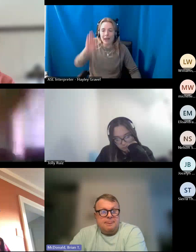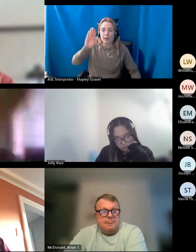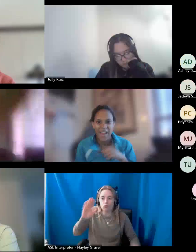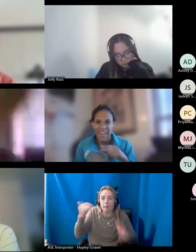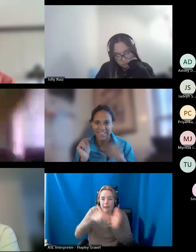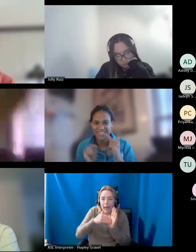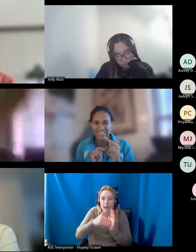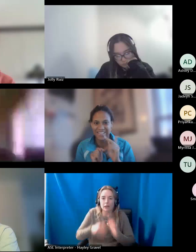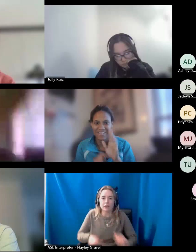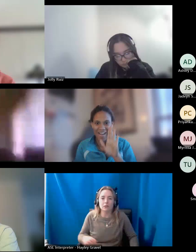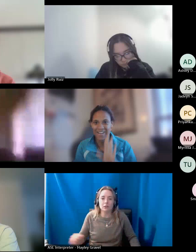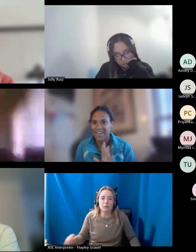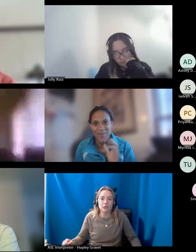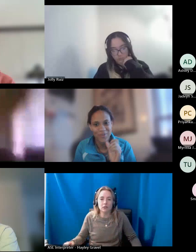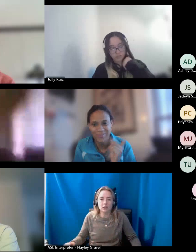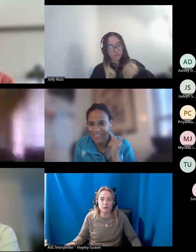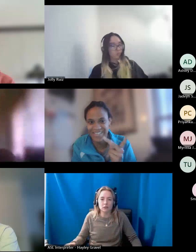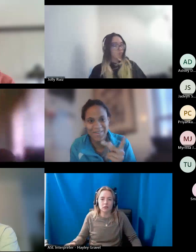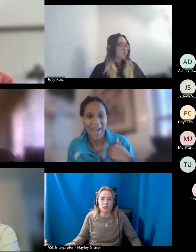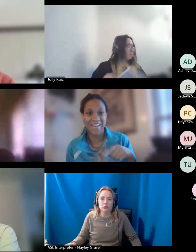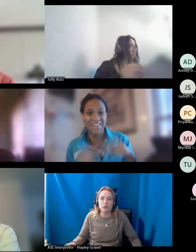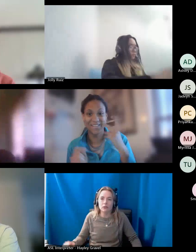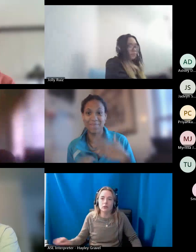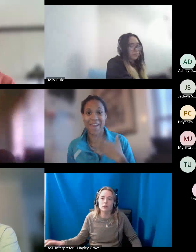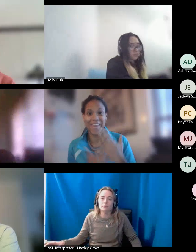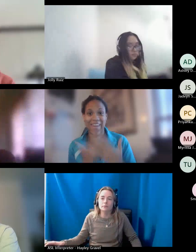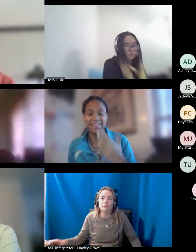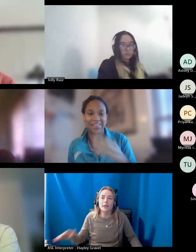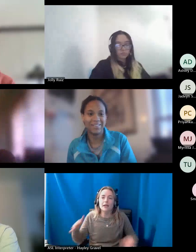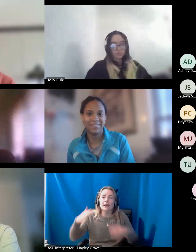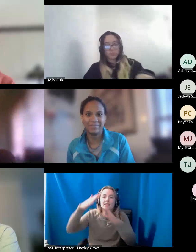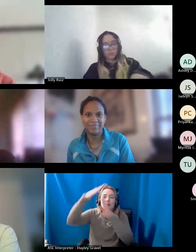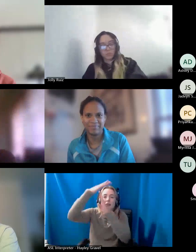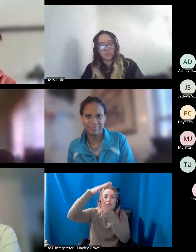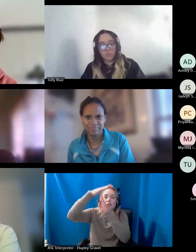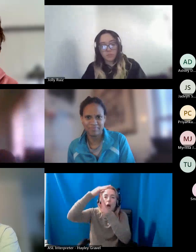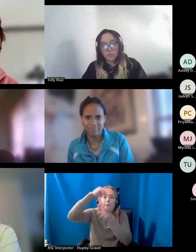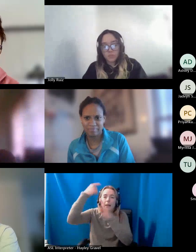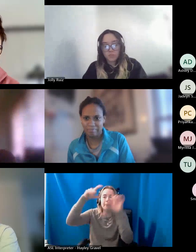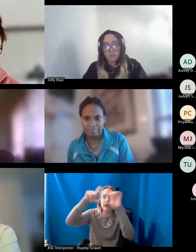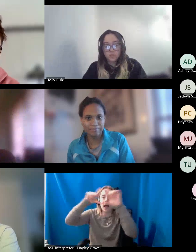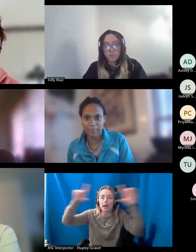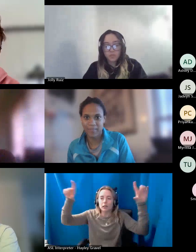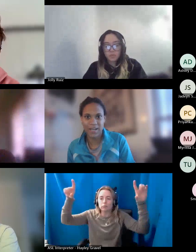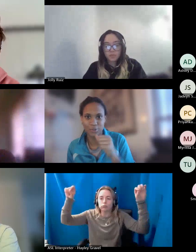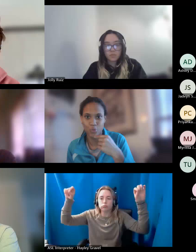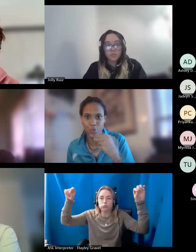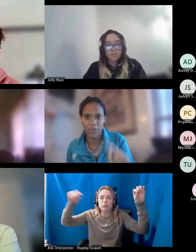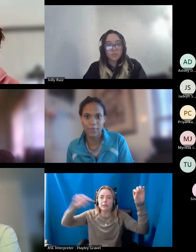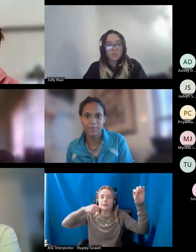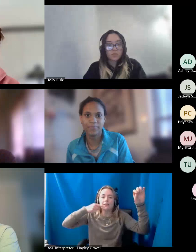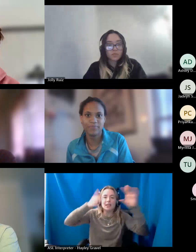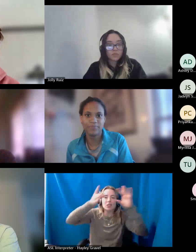London. Yeah, so I did mine on homelessness in Harrisburg,